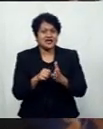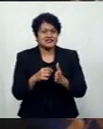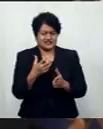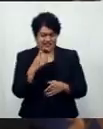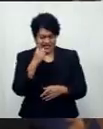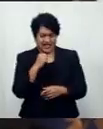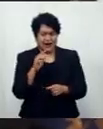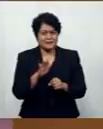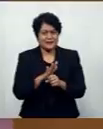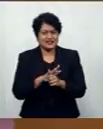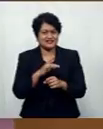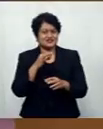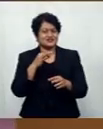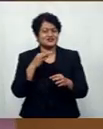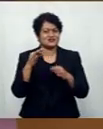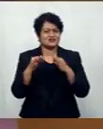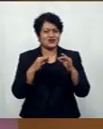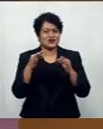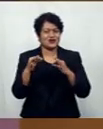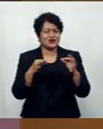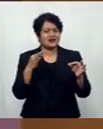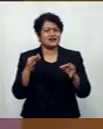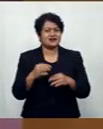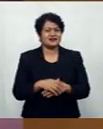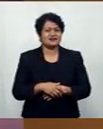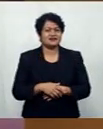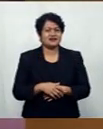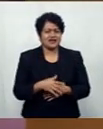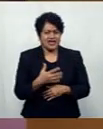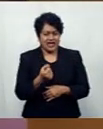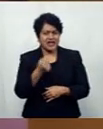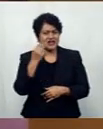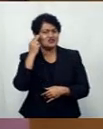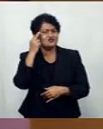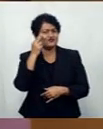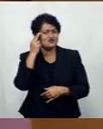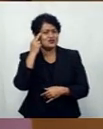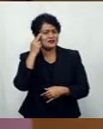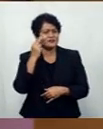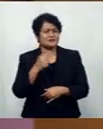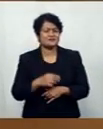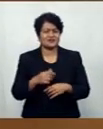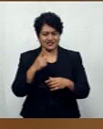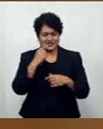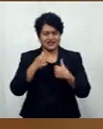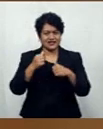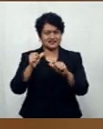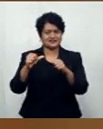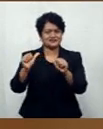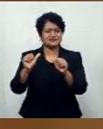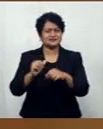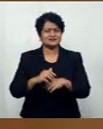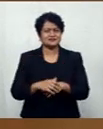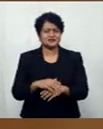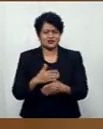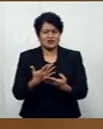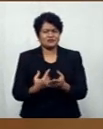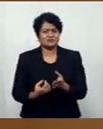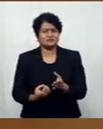it's never too late to pursue your dream. So I took this as a learning curve, as a